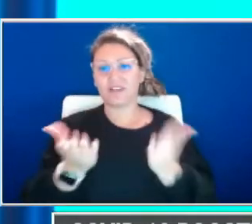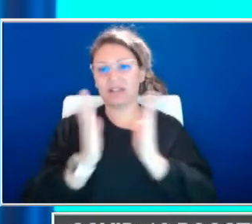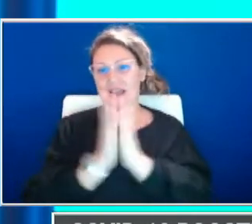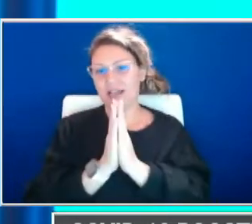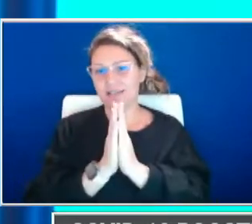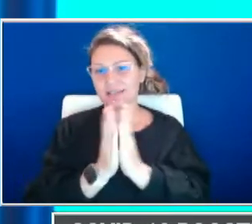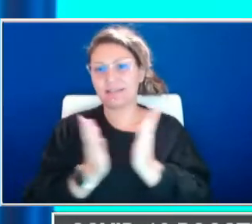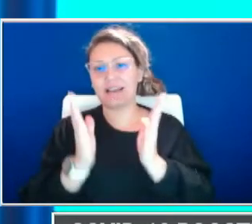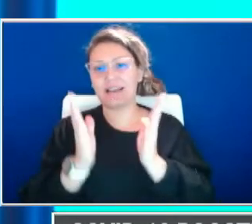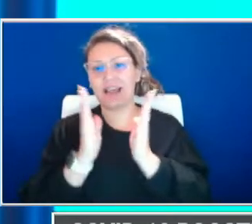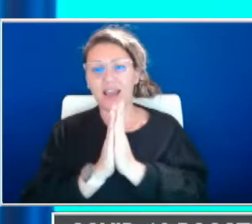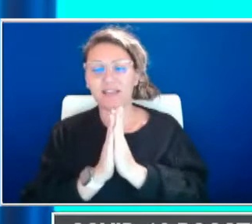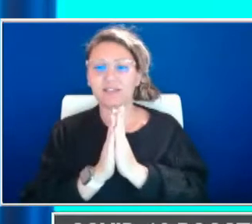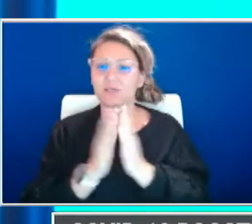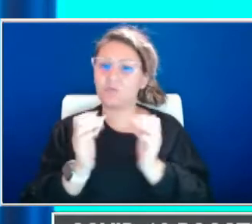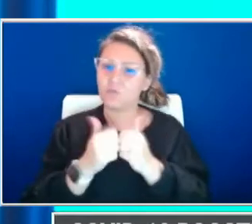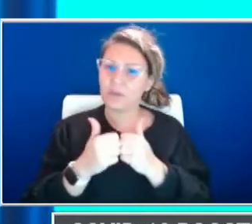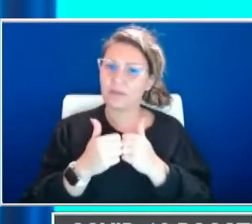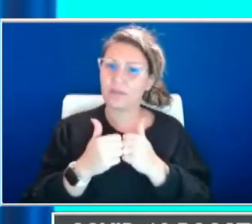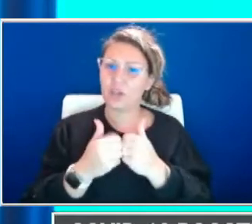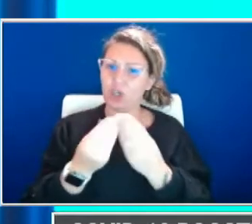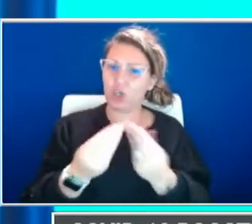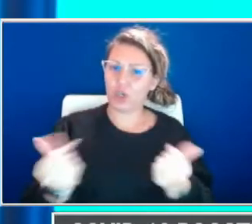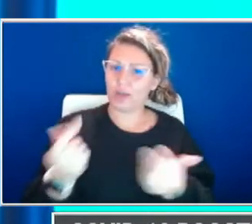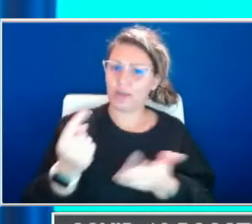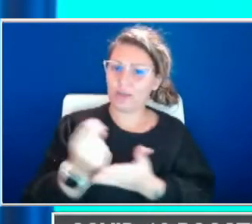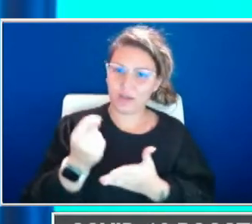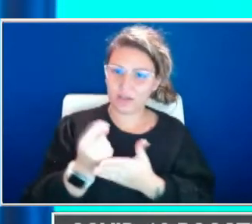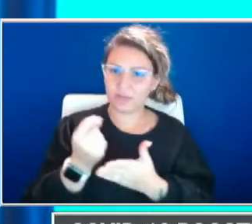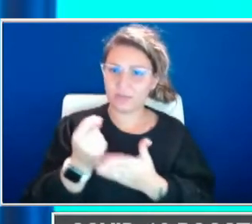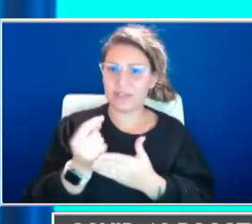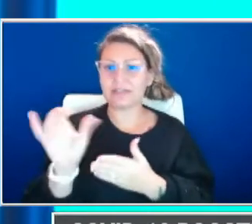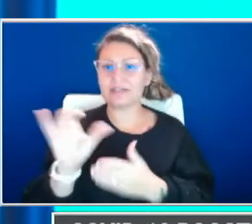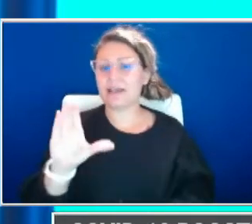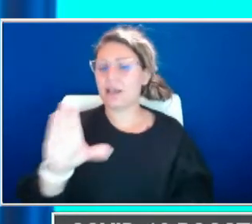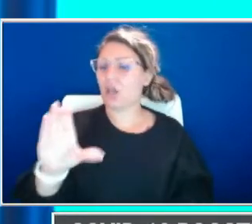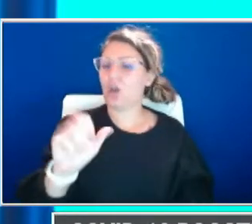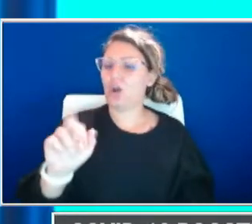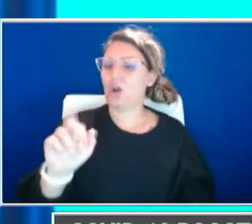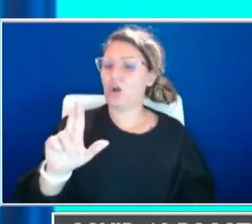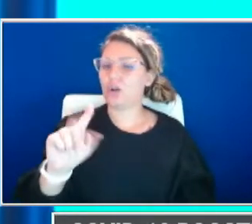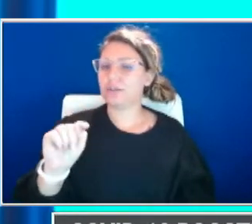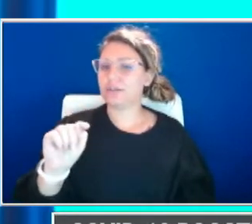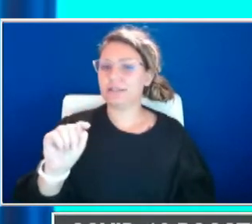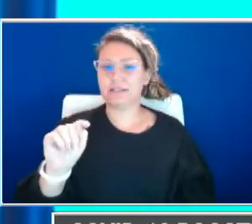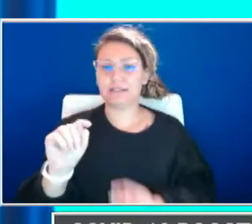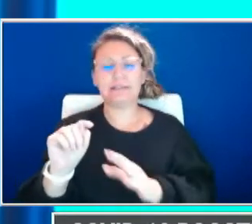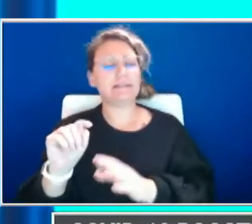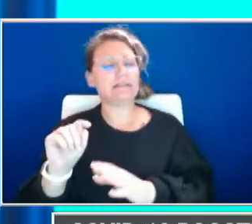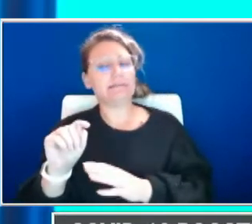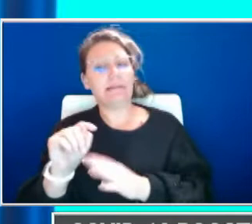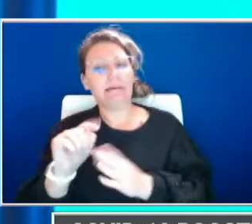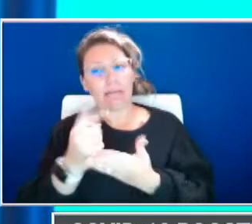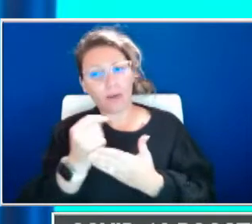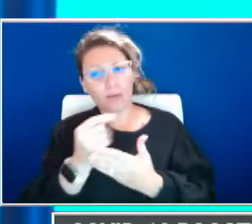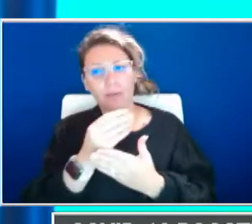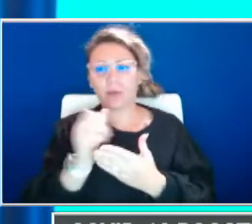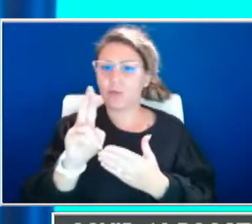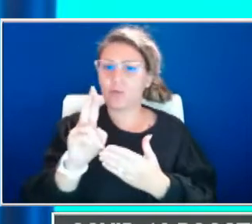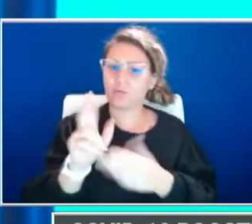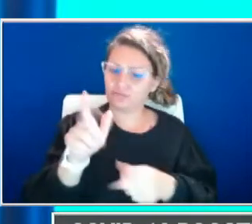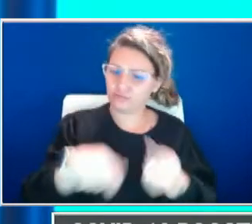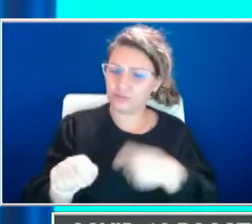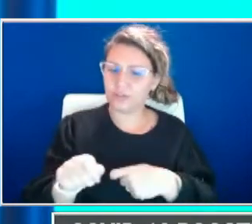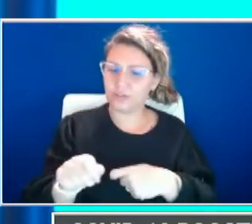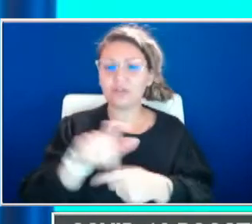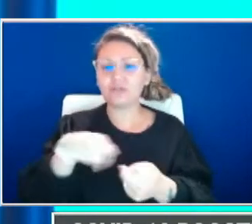curative therapies. Some of these curative therapies, like CAR T-cell therapies or transplant, they are offered at specialized centers, and it